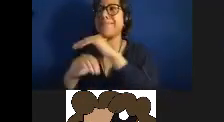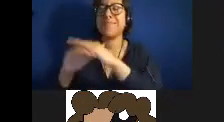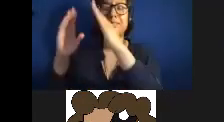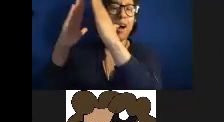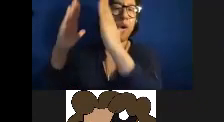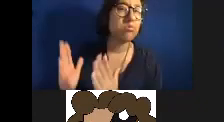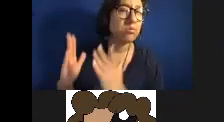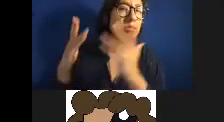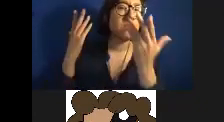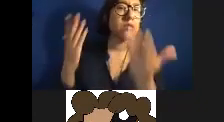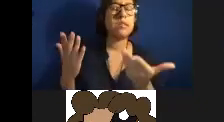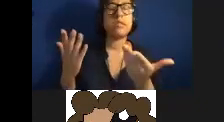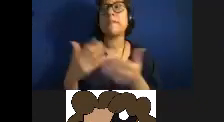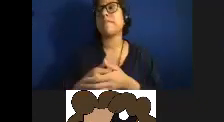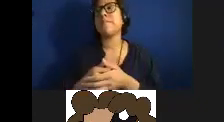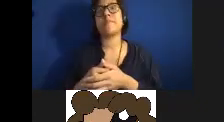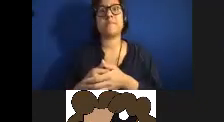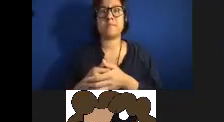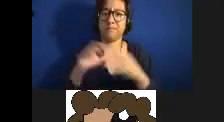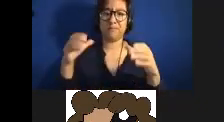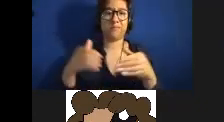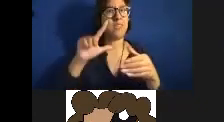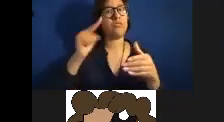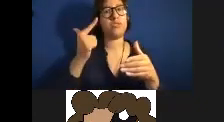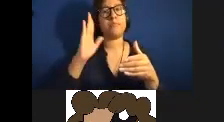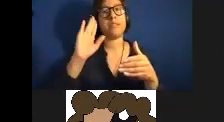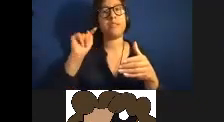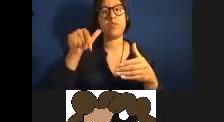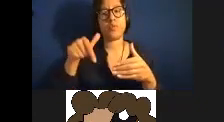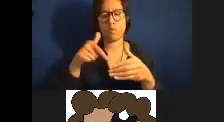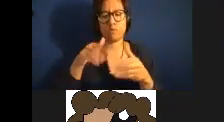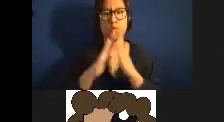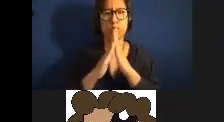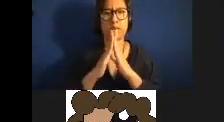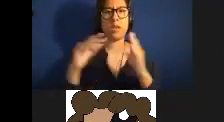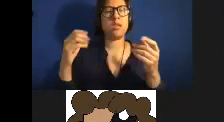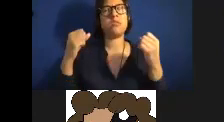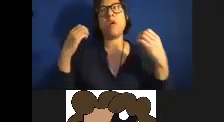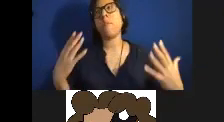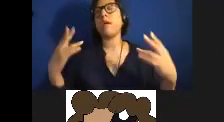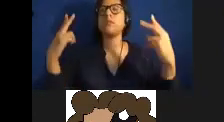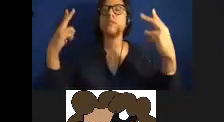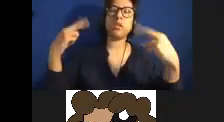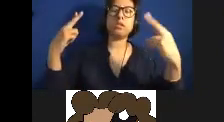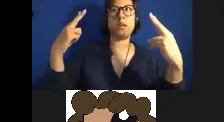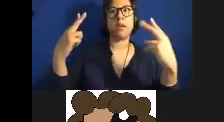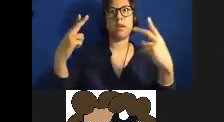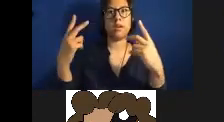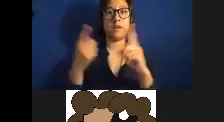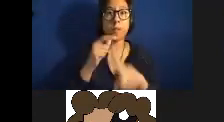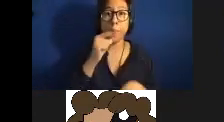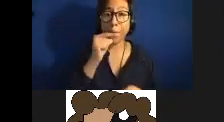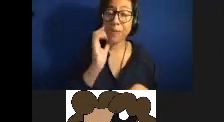Especially when it comes to the LGBTQ community, there's so much judgment when it comes to work, even by our families